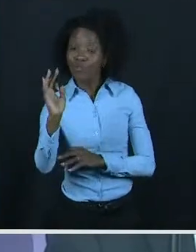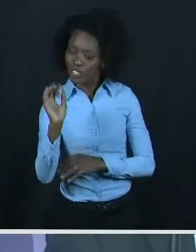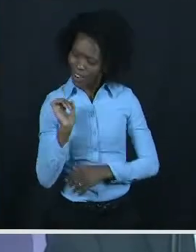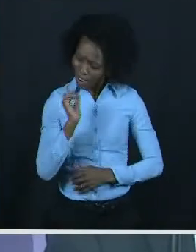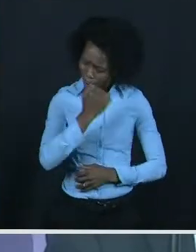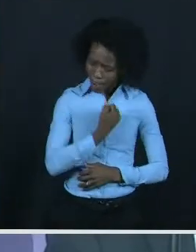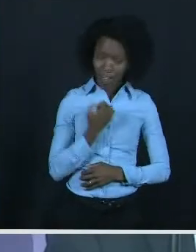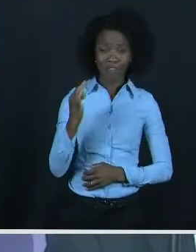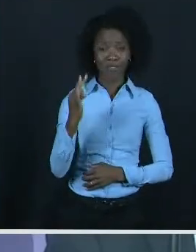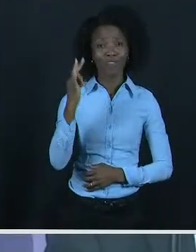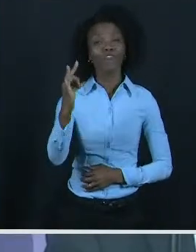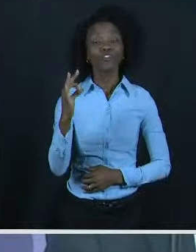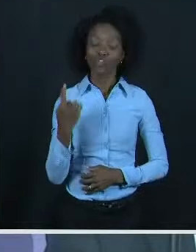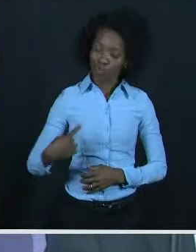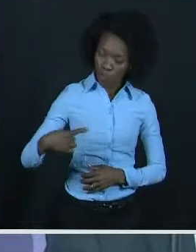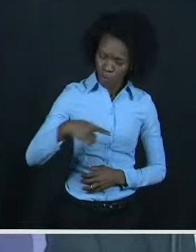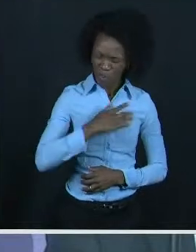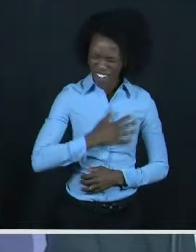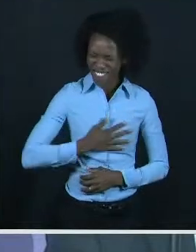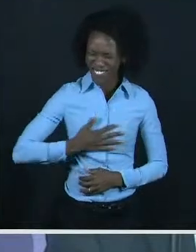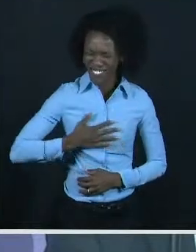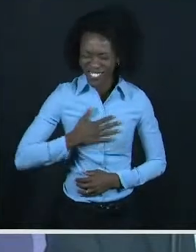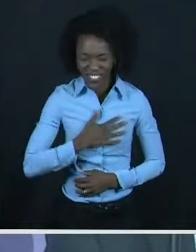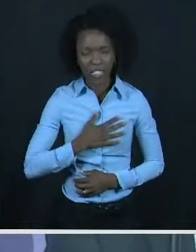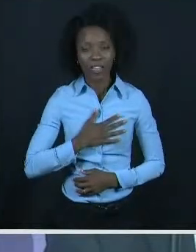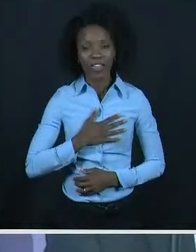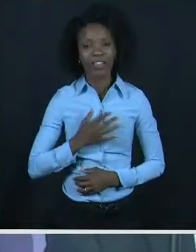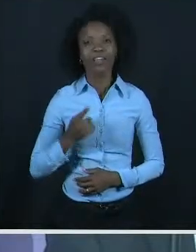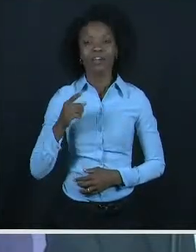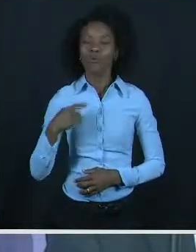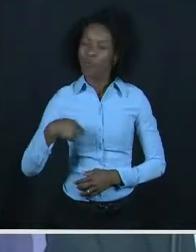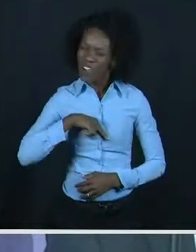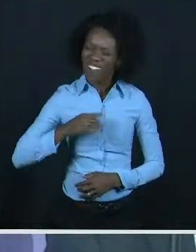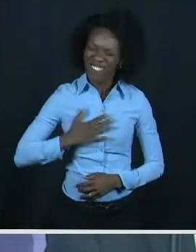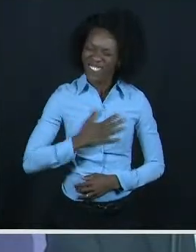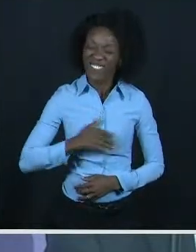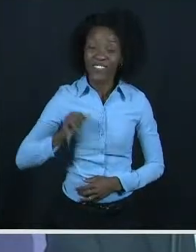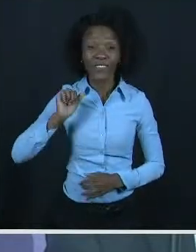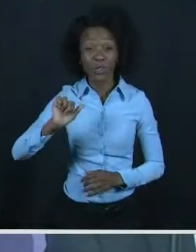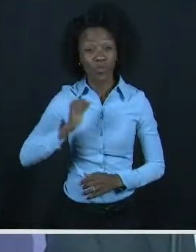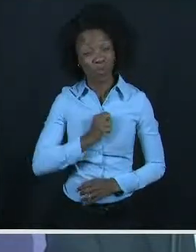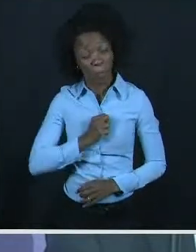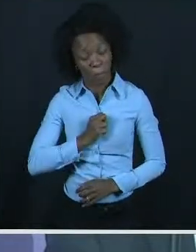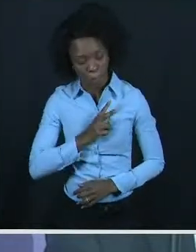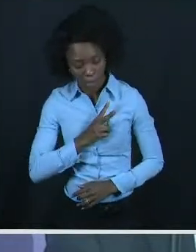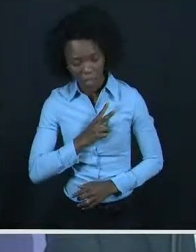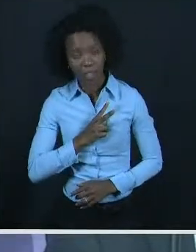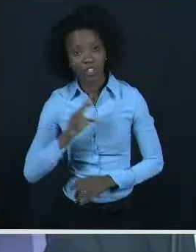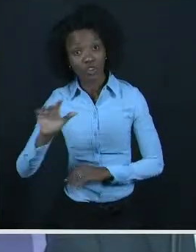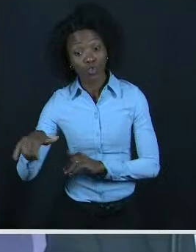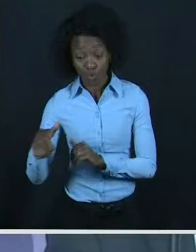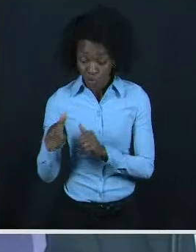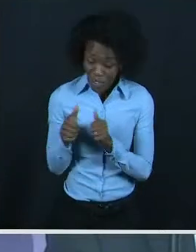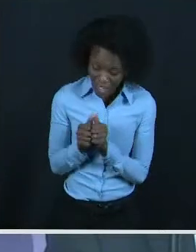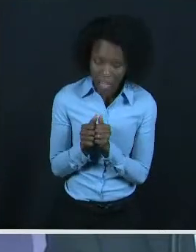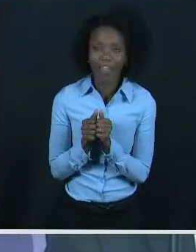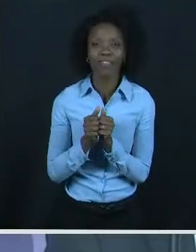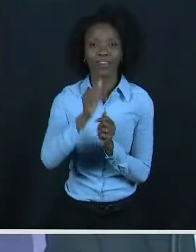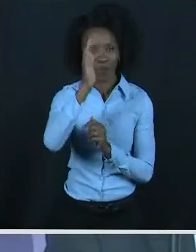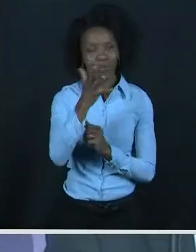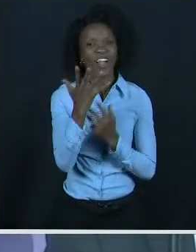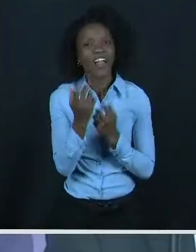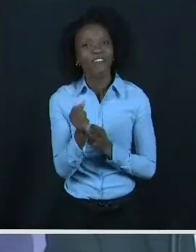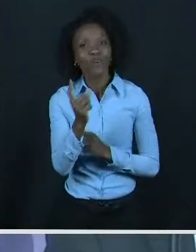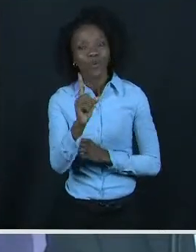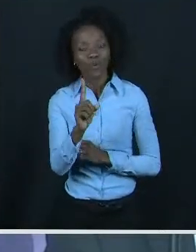our future, and we feel your pain. And together, we will have